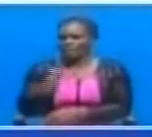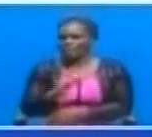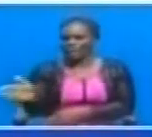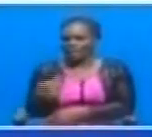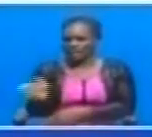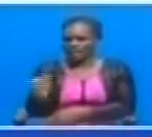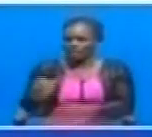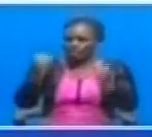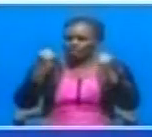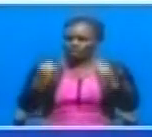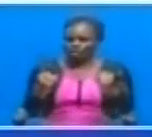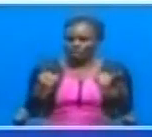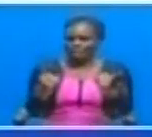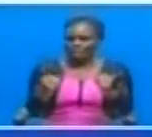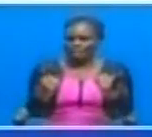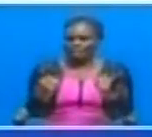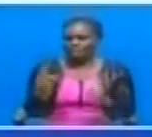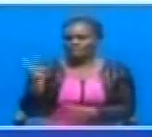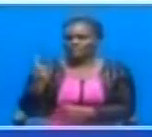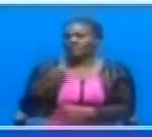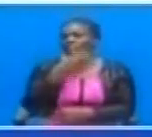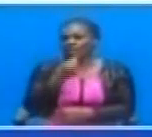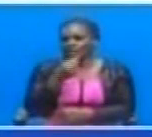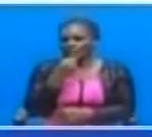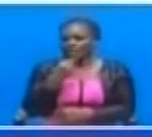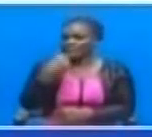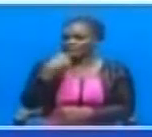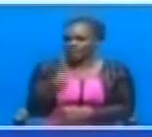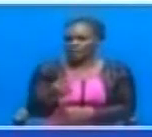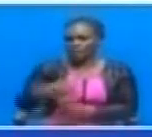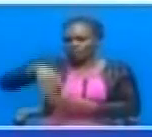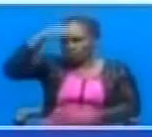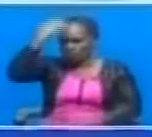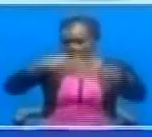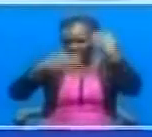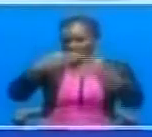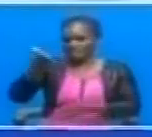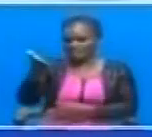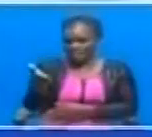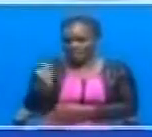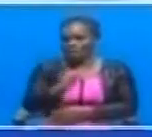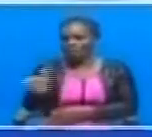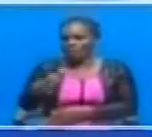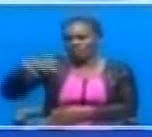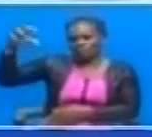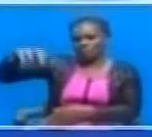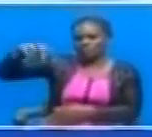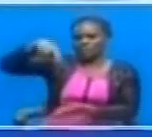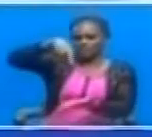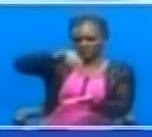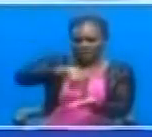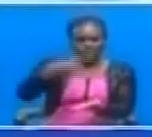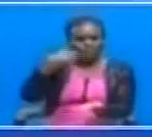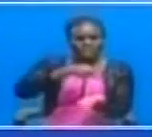The Bold and Reckless Life of President Obama's Father, writes that at the University of Hawaii, Obama Sr. stood out for